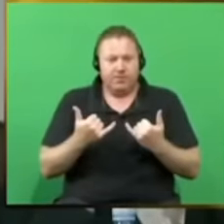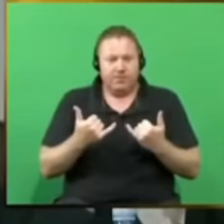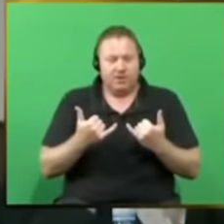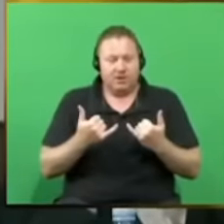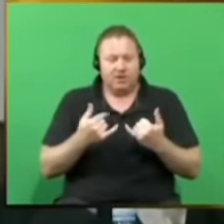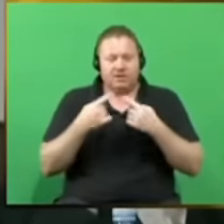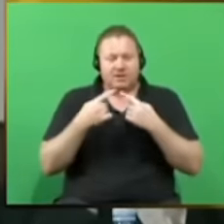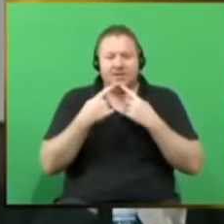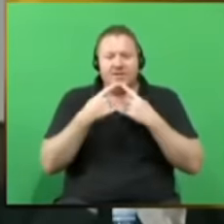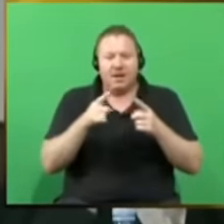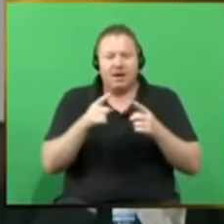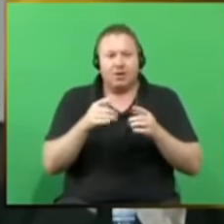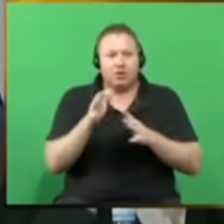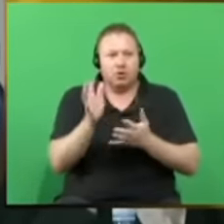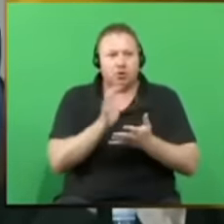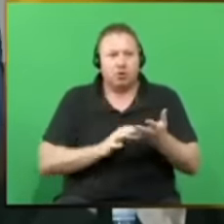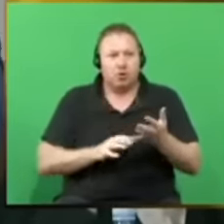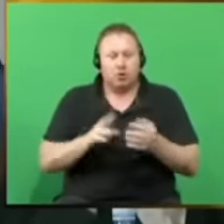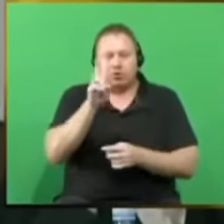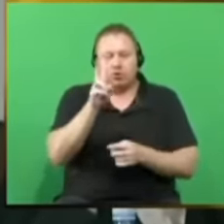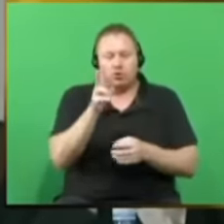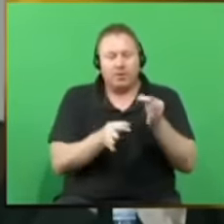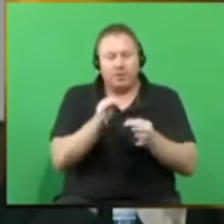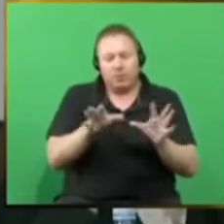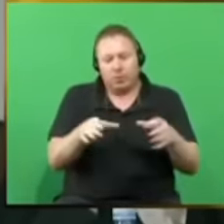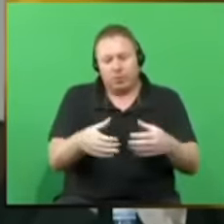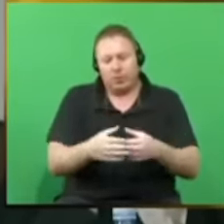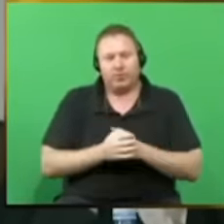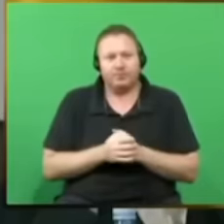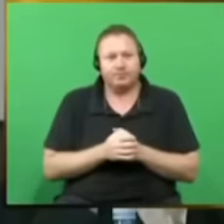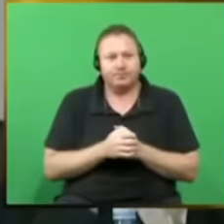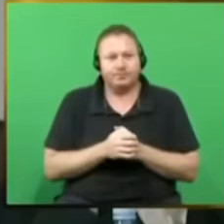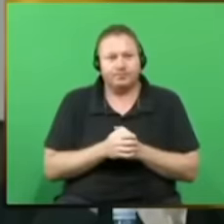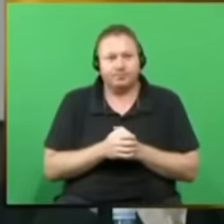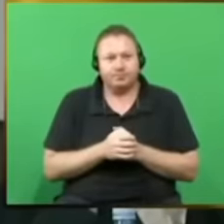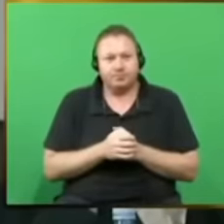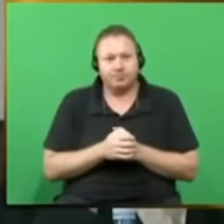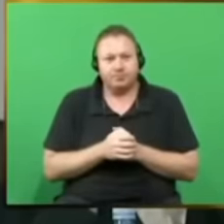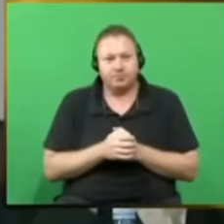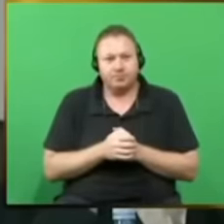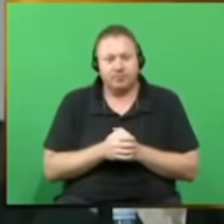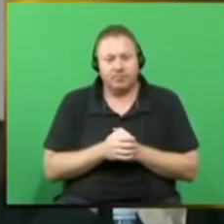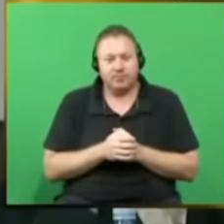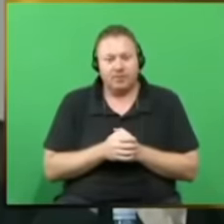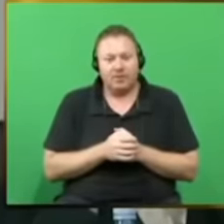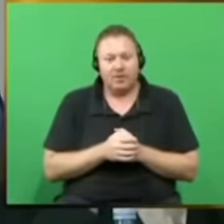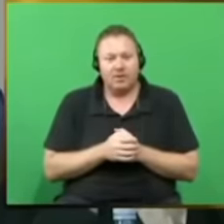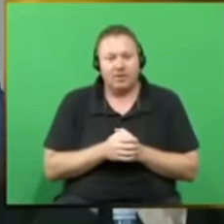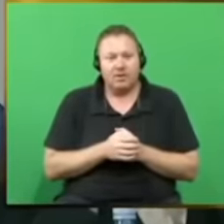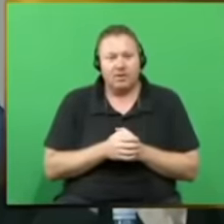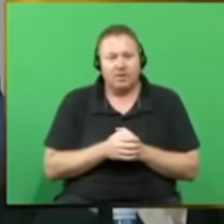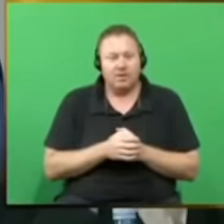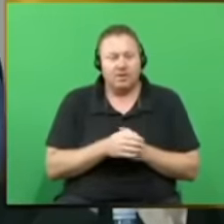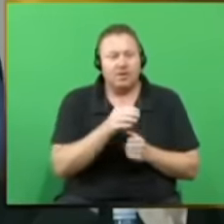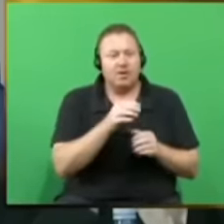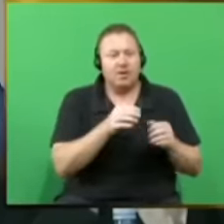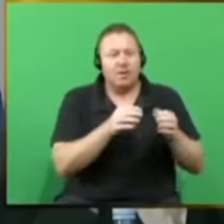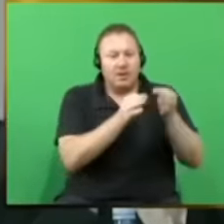tale of two parties. I want to tell you the tale of a party of